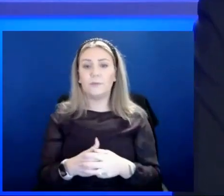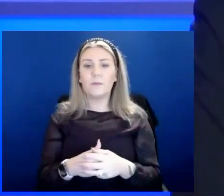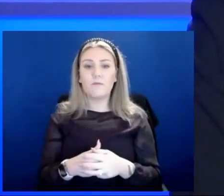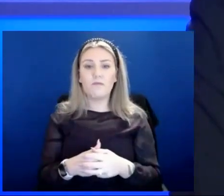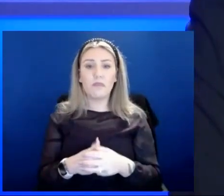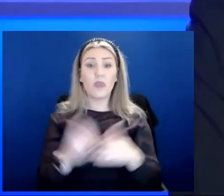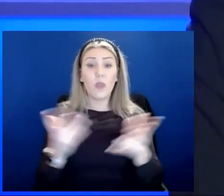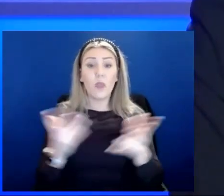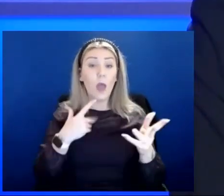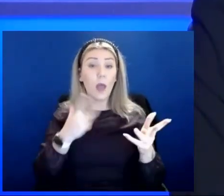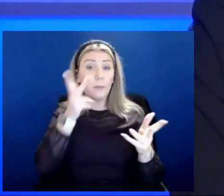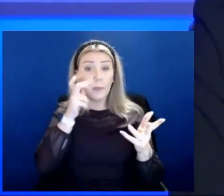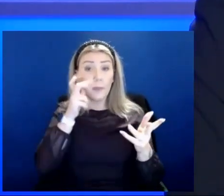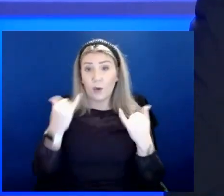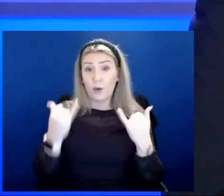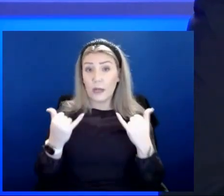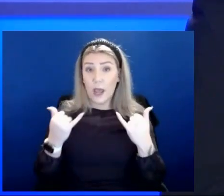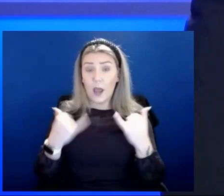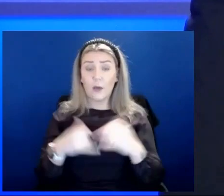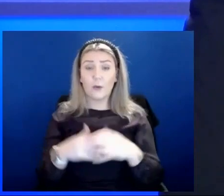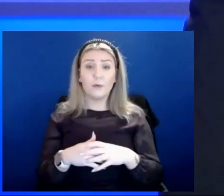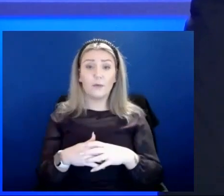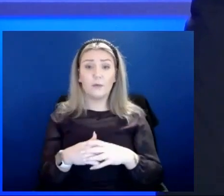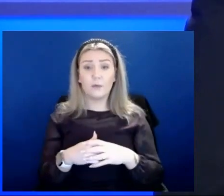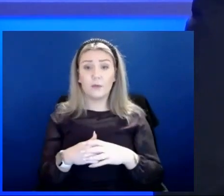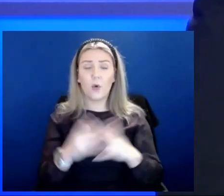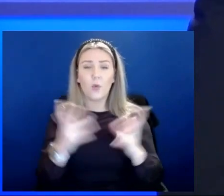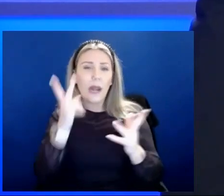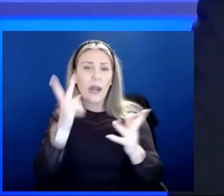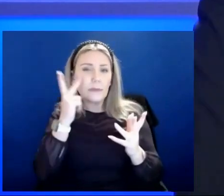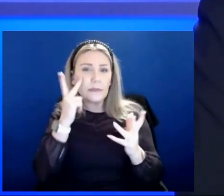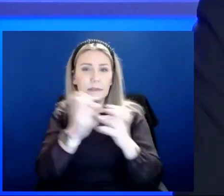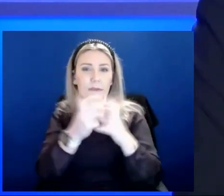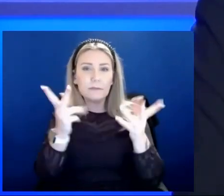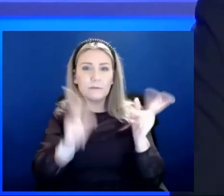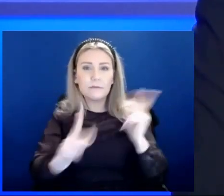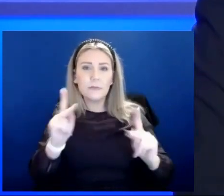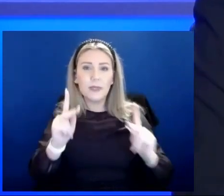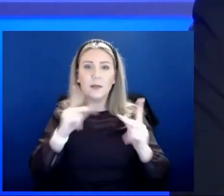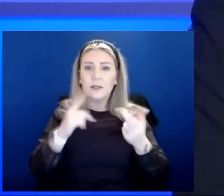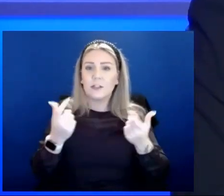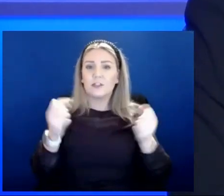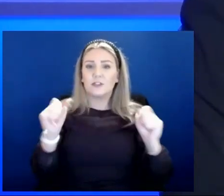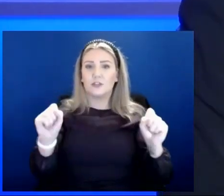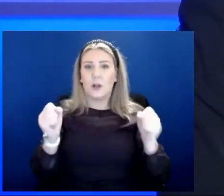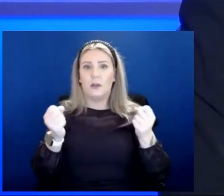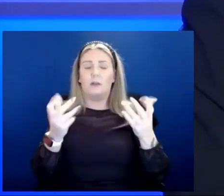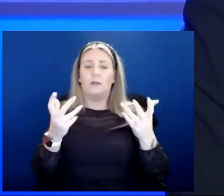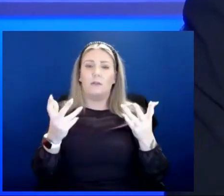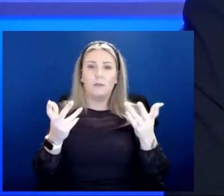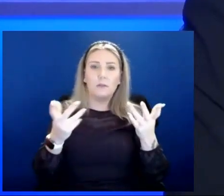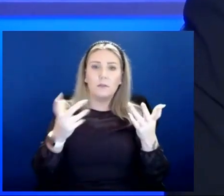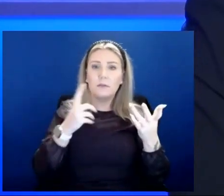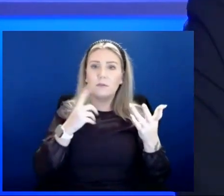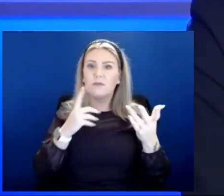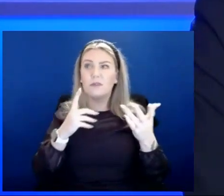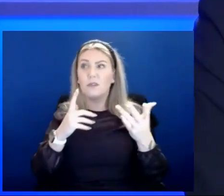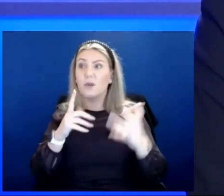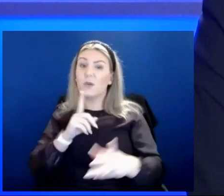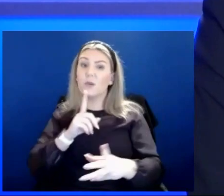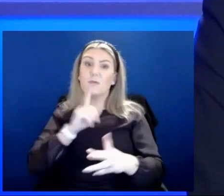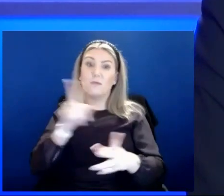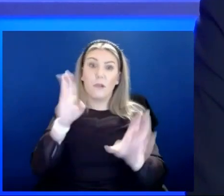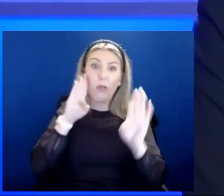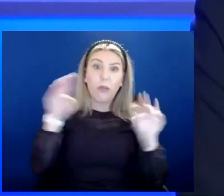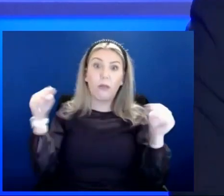now is, or what I'm seeing actually, is a lot of people trying to kind of dogpile the Russia-Ukraine situation on